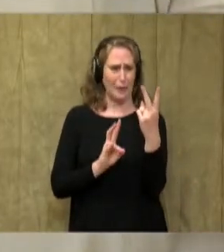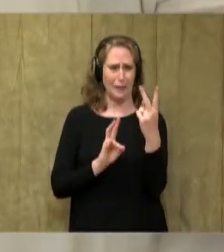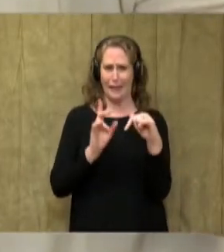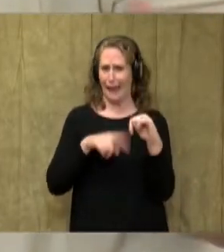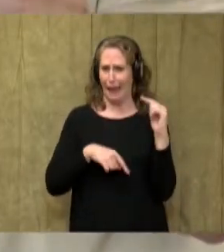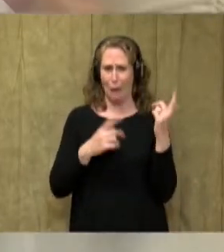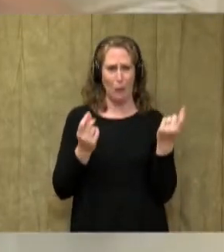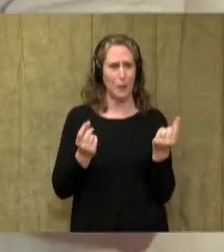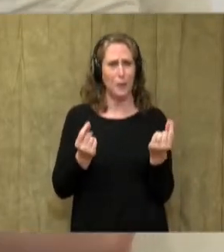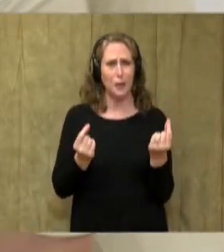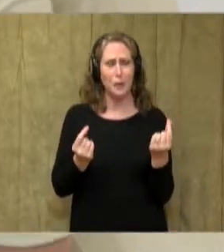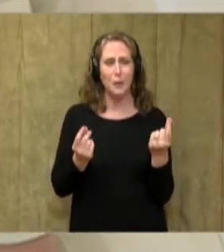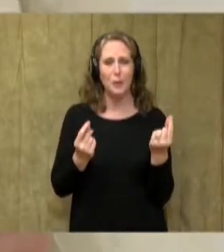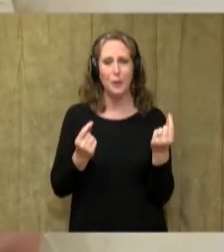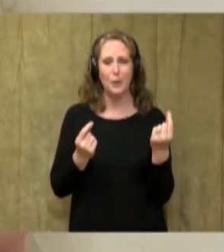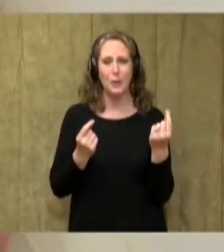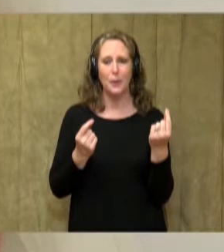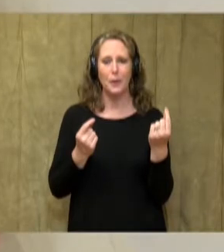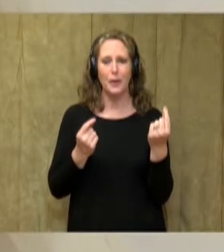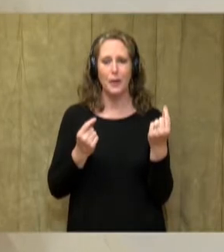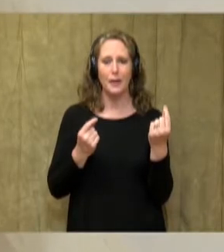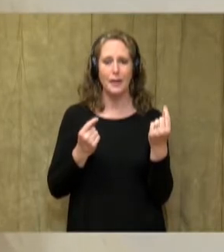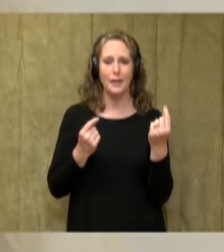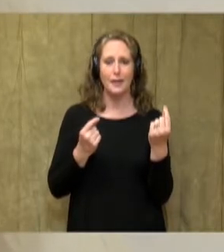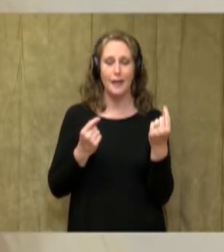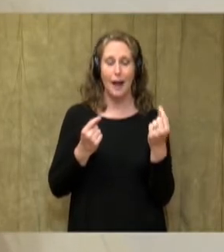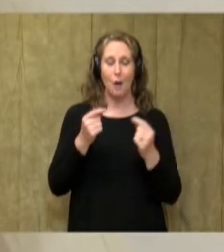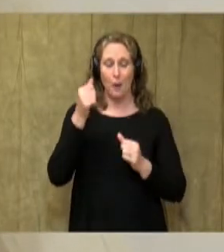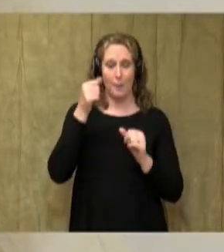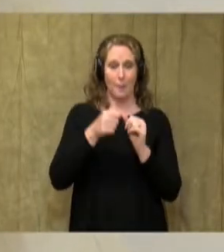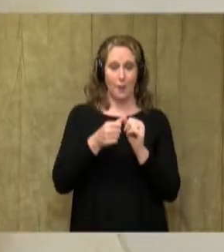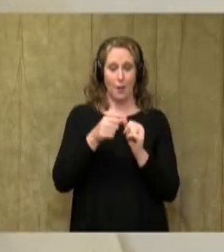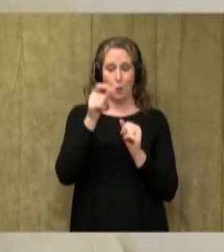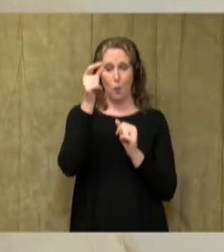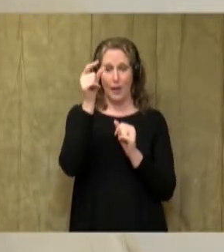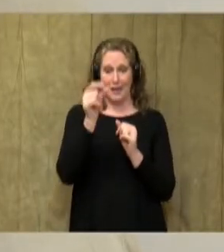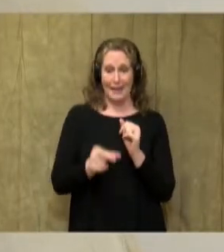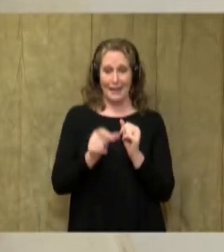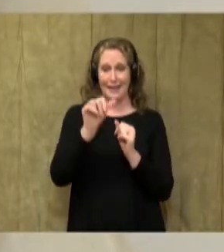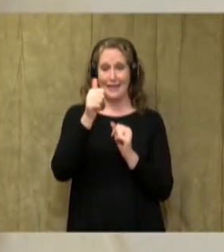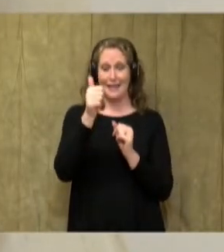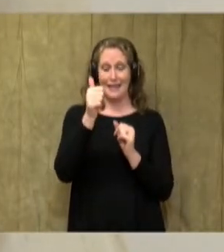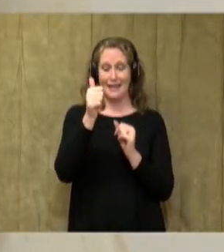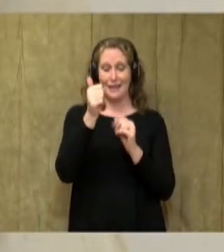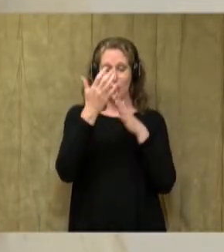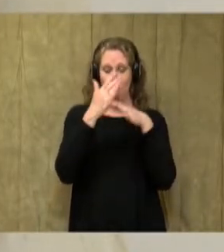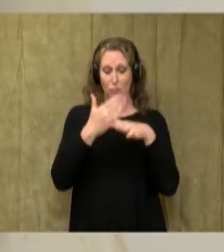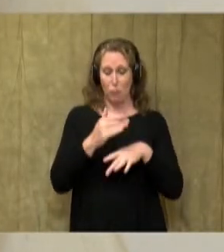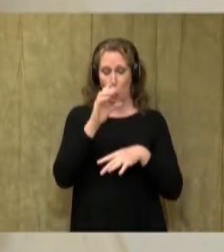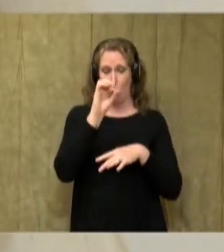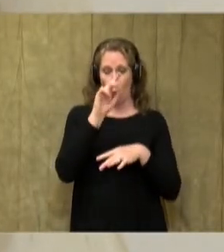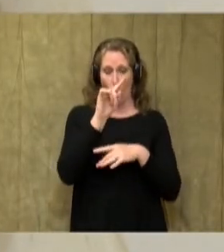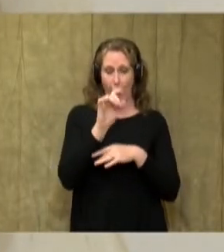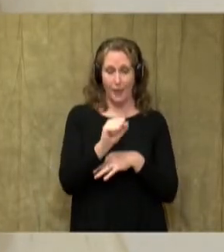do? We need to take that 10 right here, and we're going to break it up into ones.